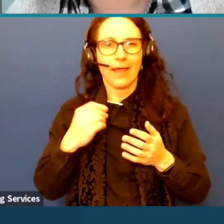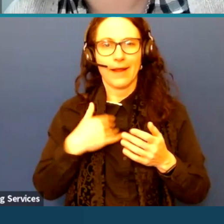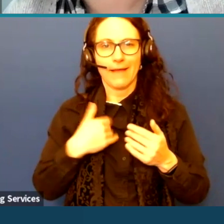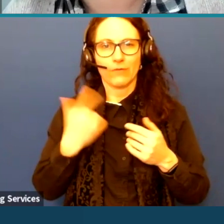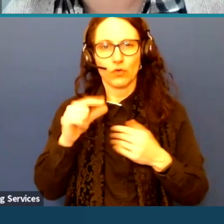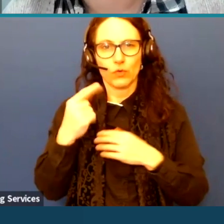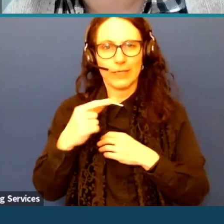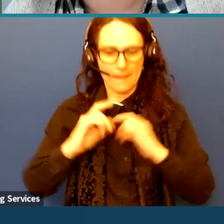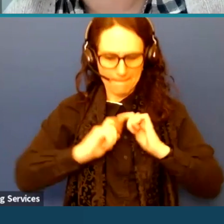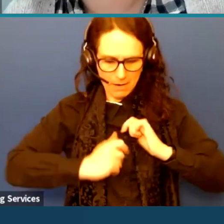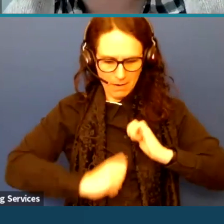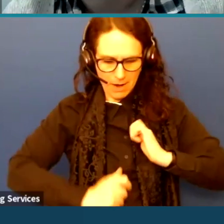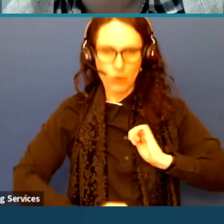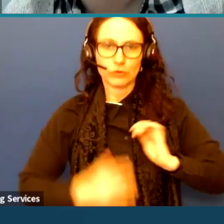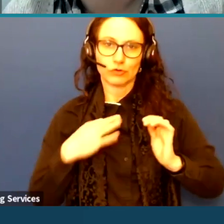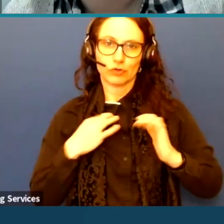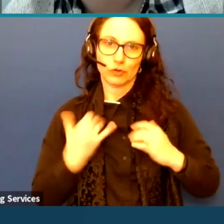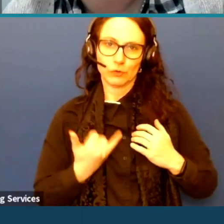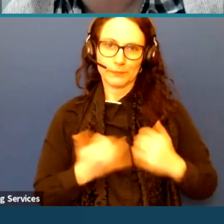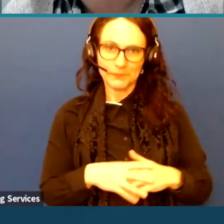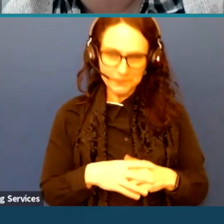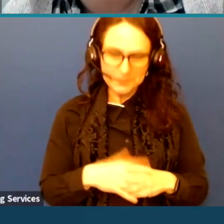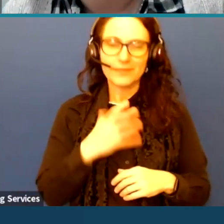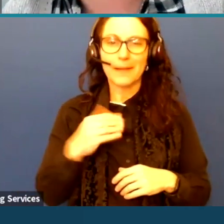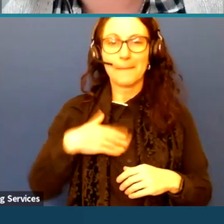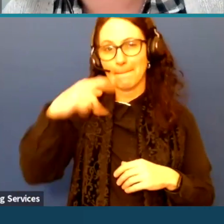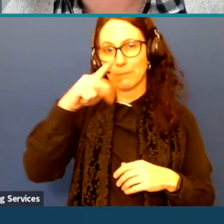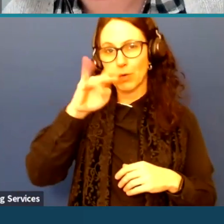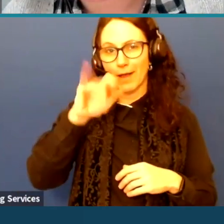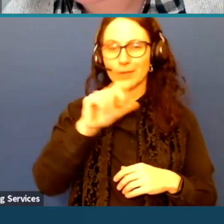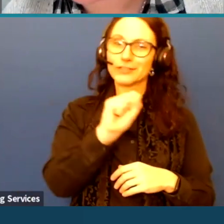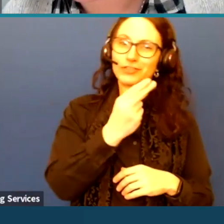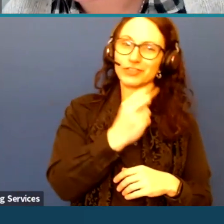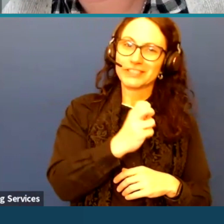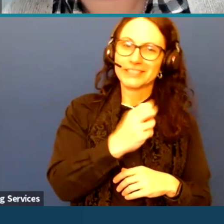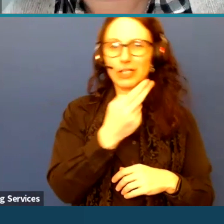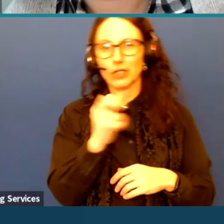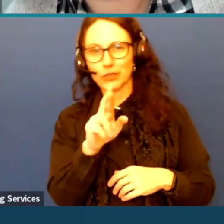green button-down shirt today. And my pronouns are she, her.